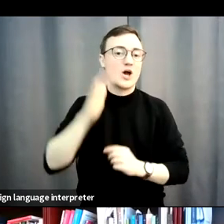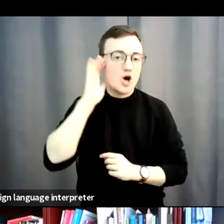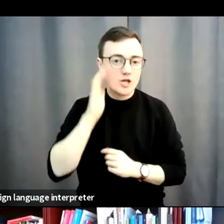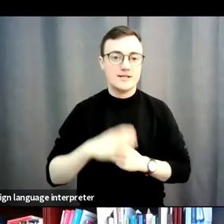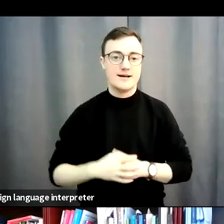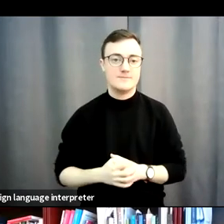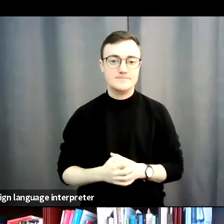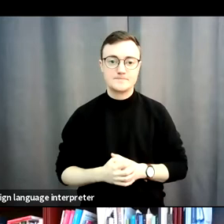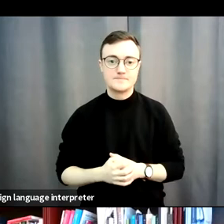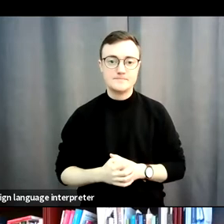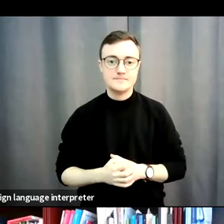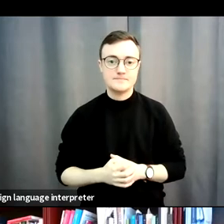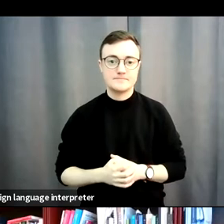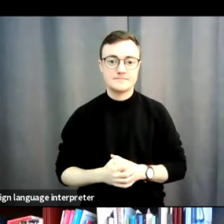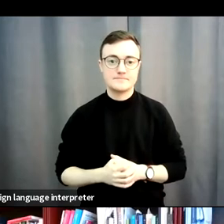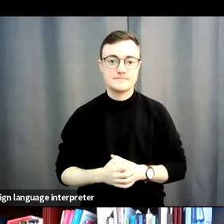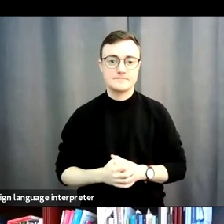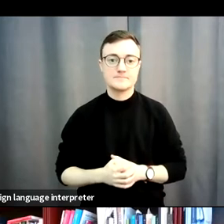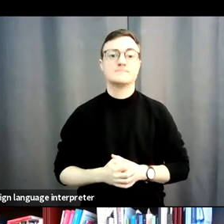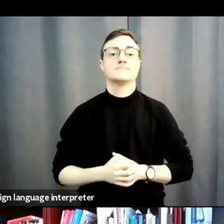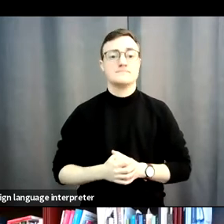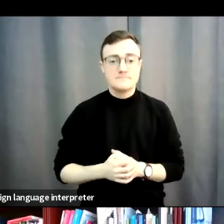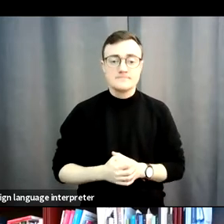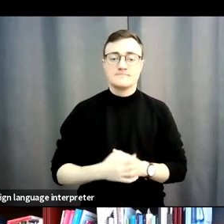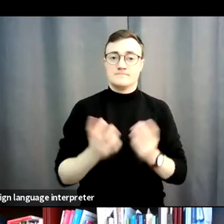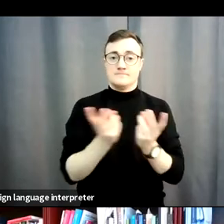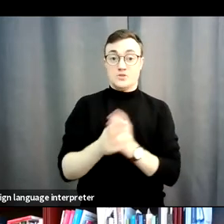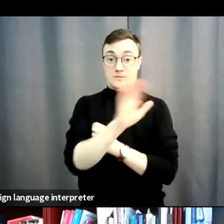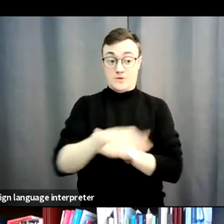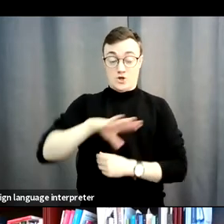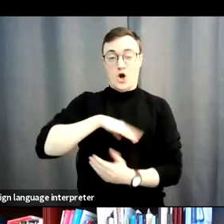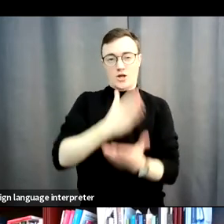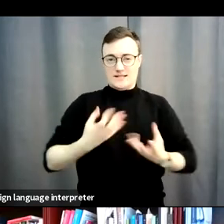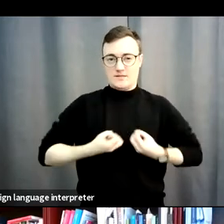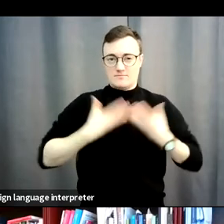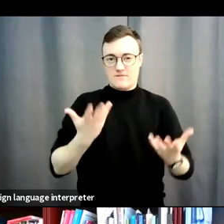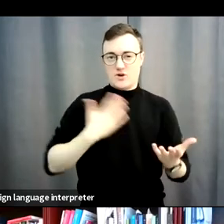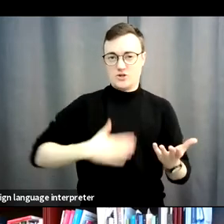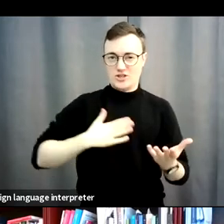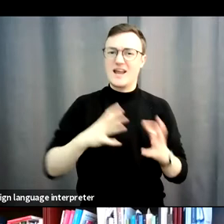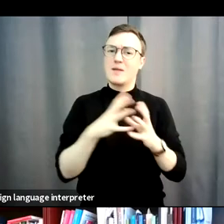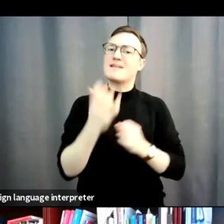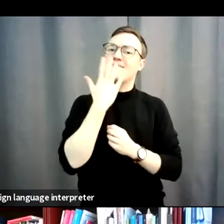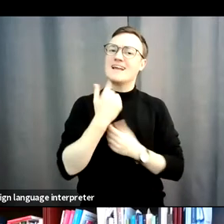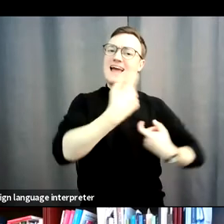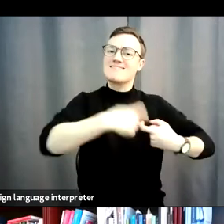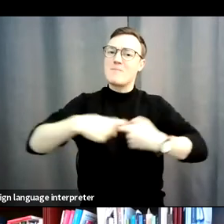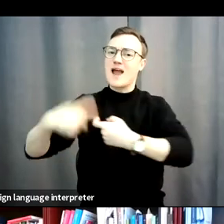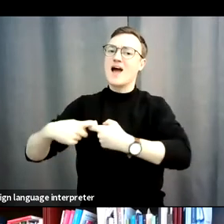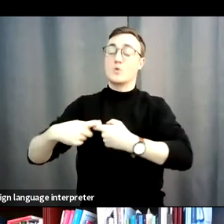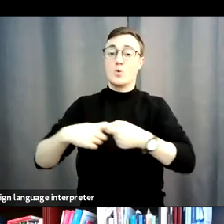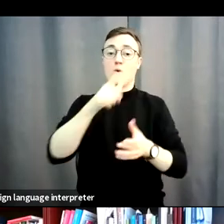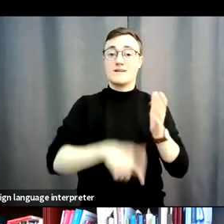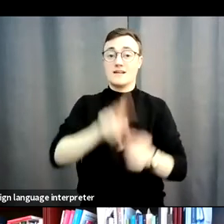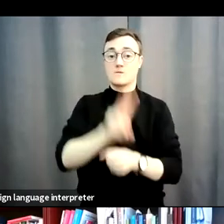So in what matters do children have the right to express their views? Article 12 says they have the right in all matters affecting